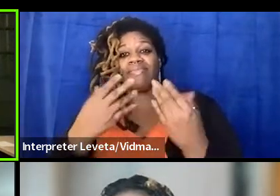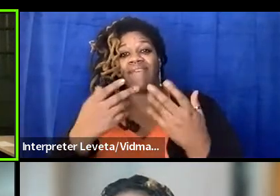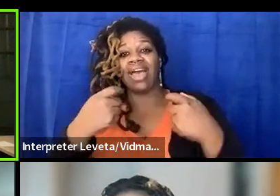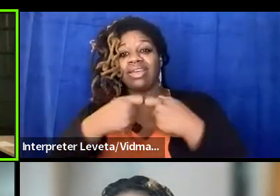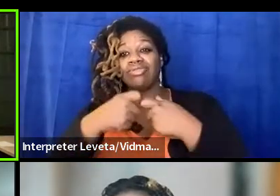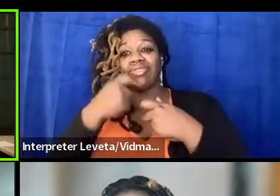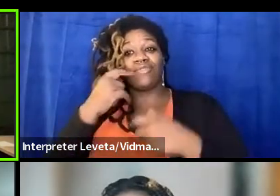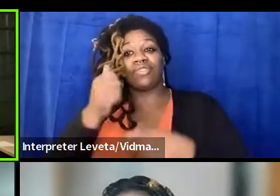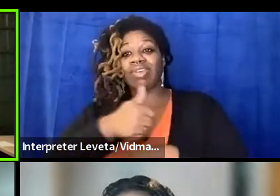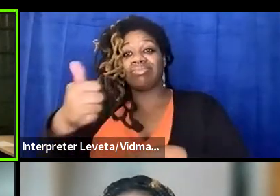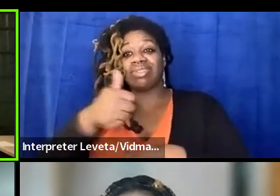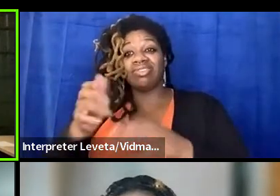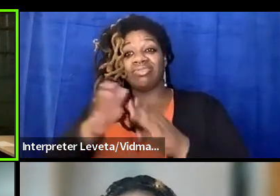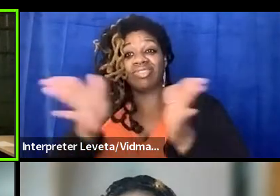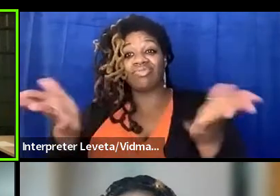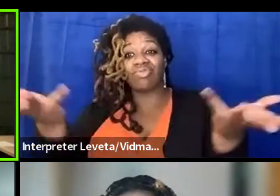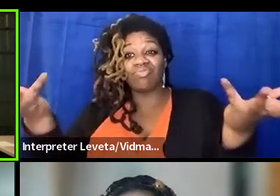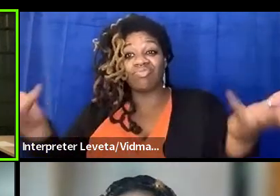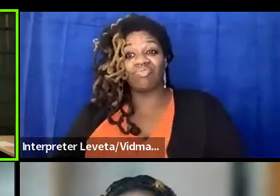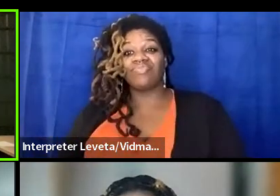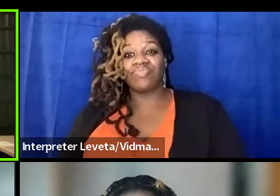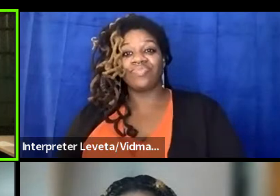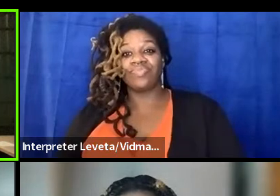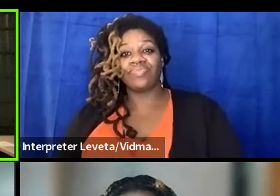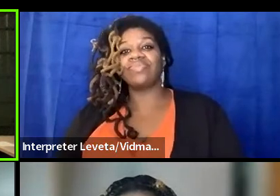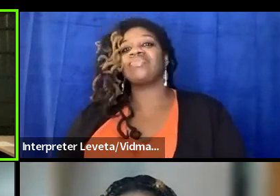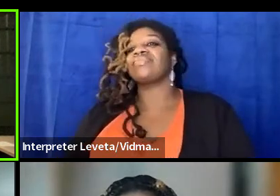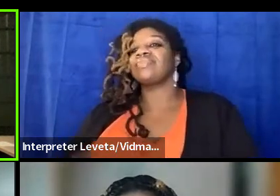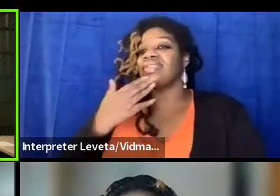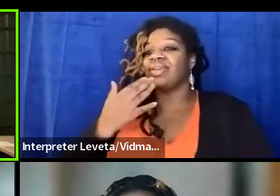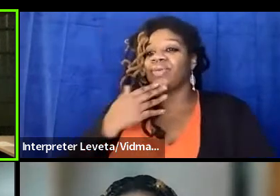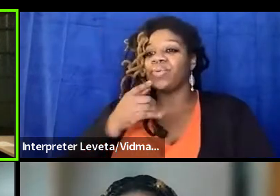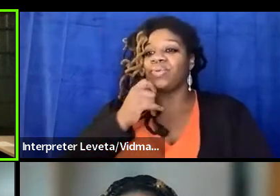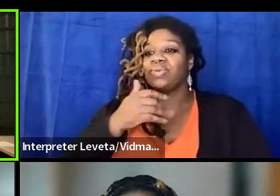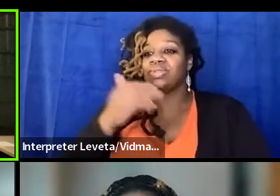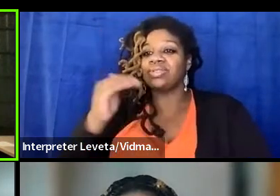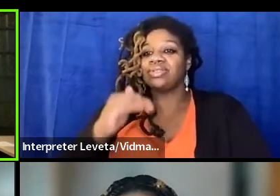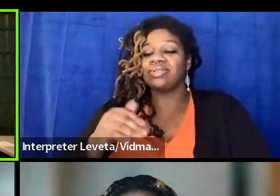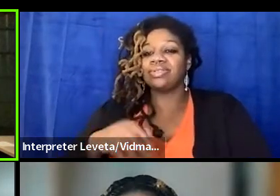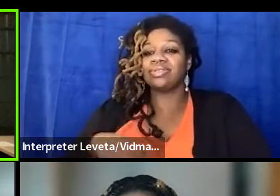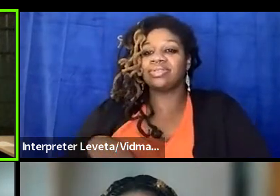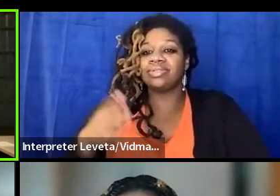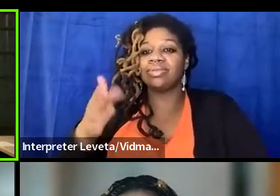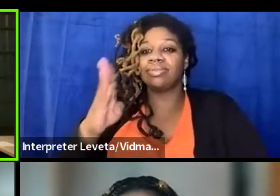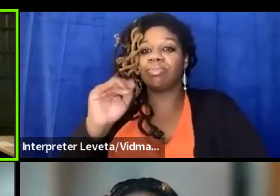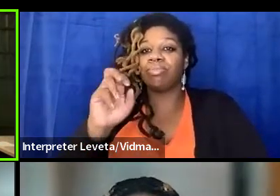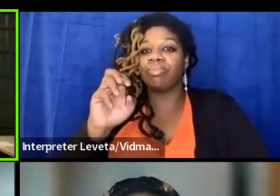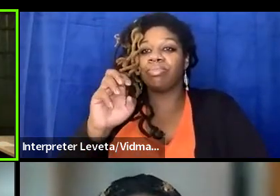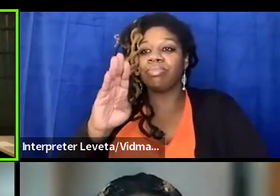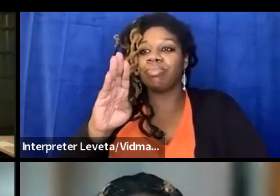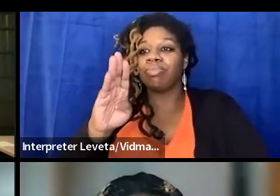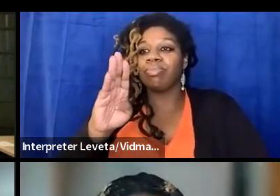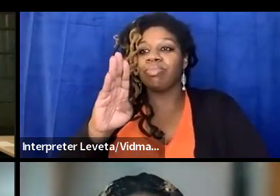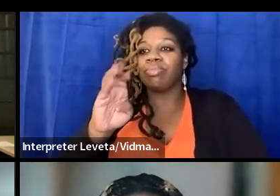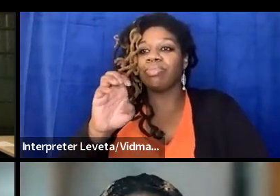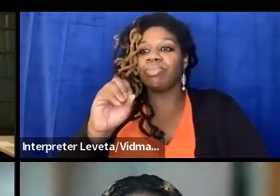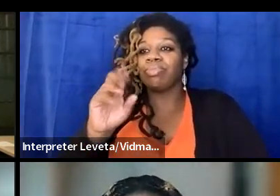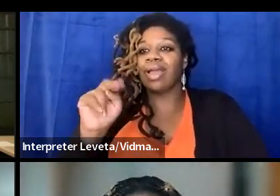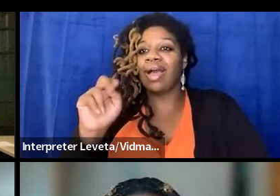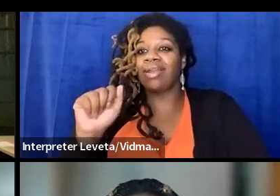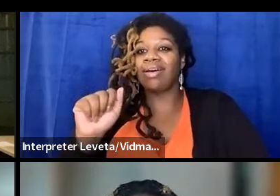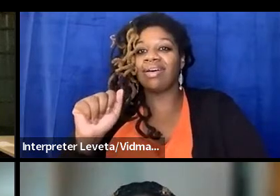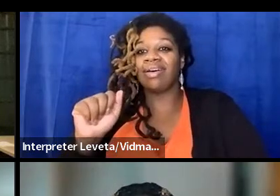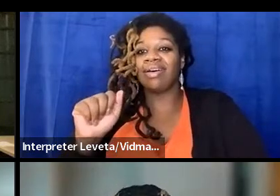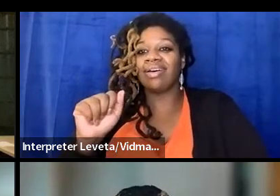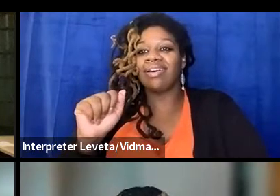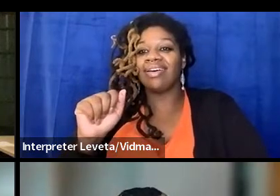Thank you. Who goes next? Brianna. Oh, sorry. I'll let her swallow her water